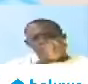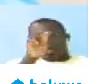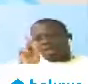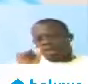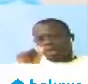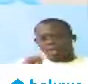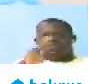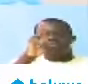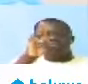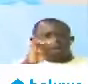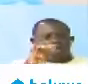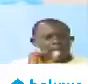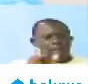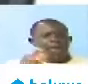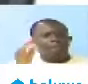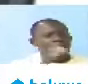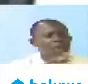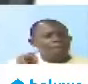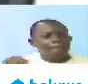days, there were no digging machines.